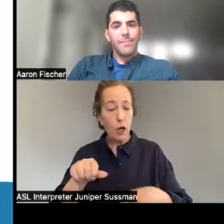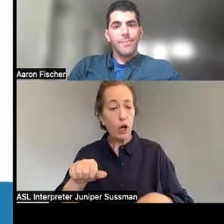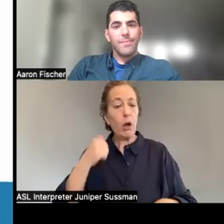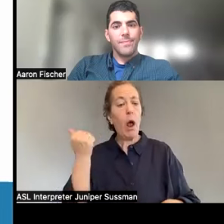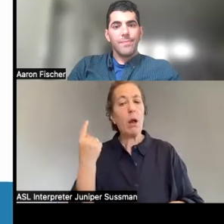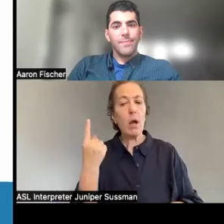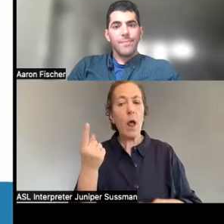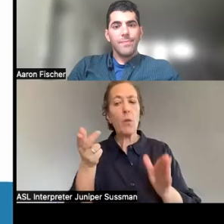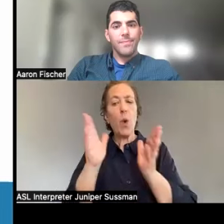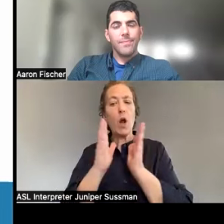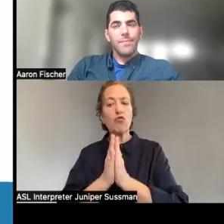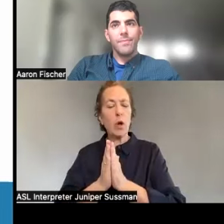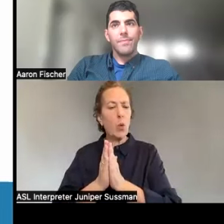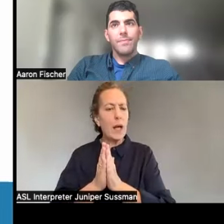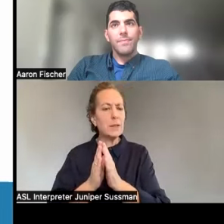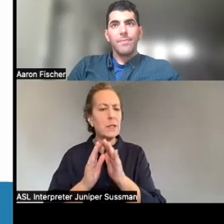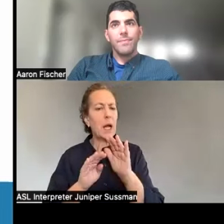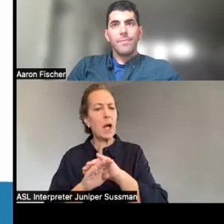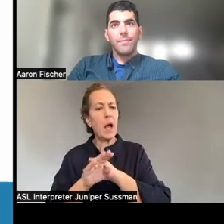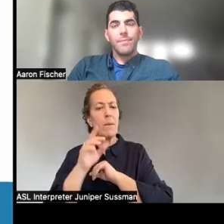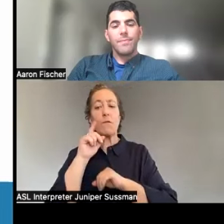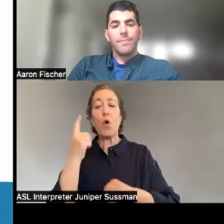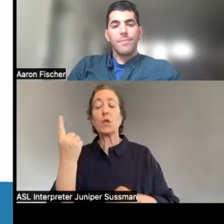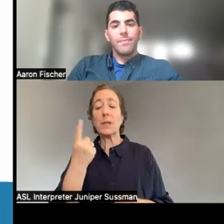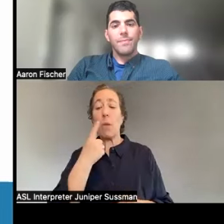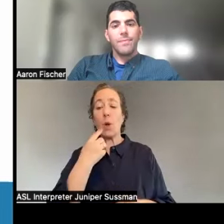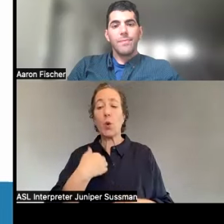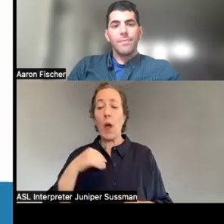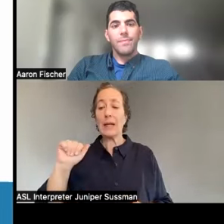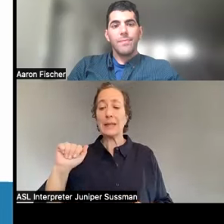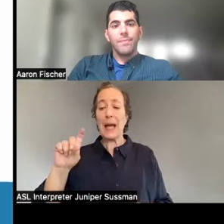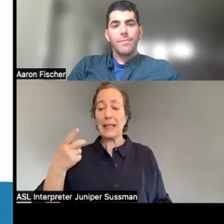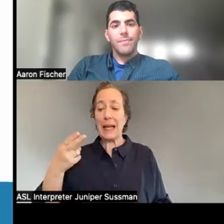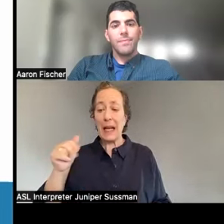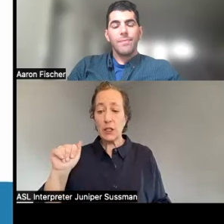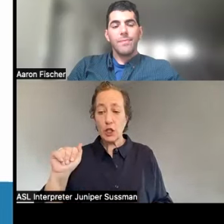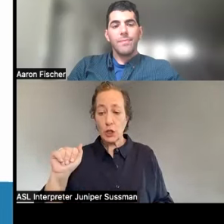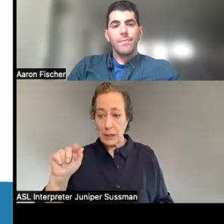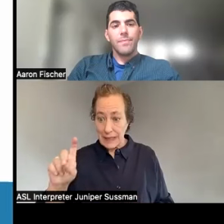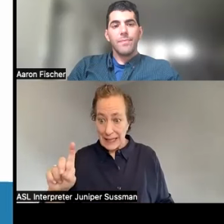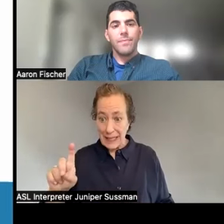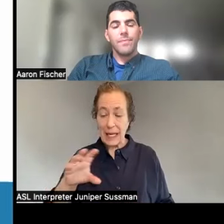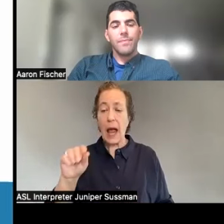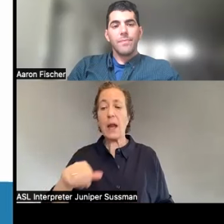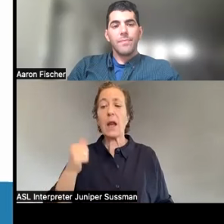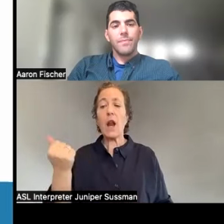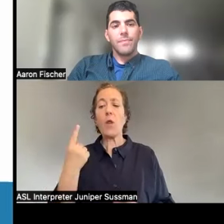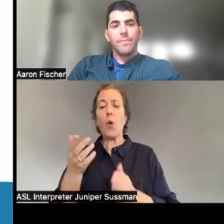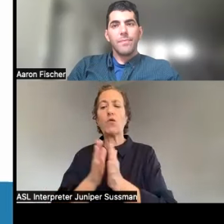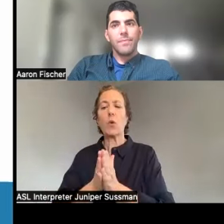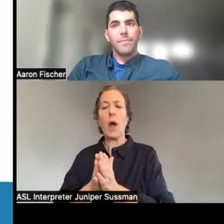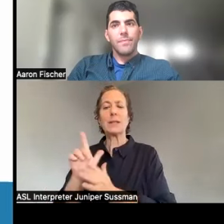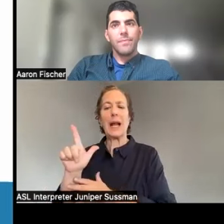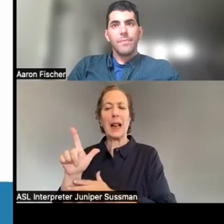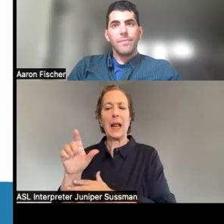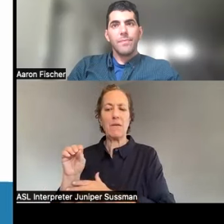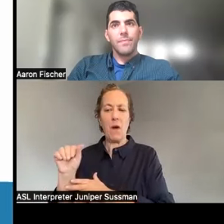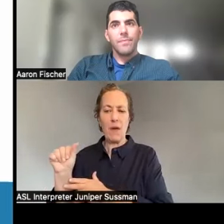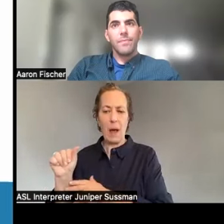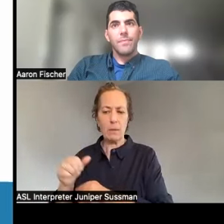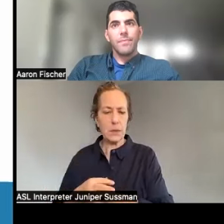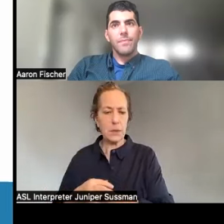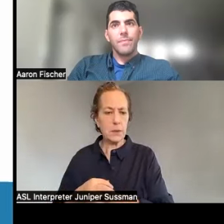for a person who lives with ADHD, and a letter requesting a leave of absence. And the third thing is actually in the middle of